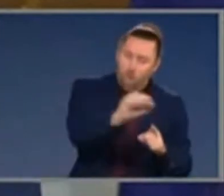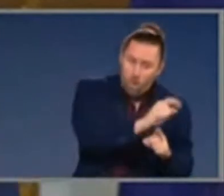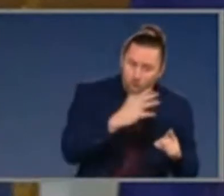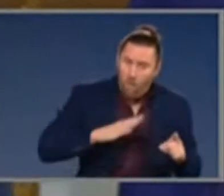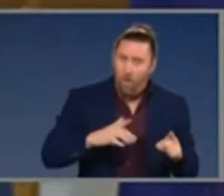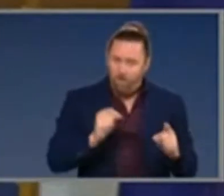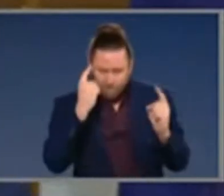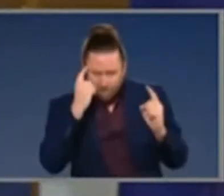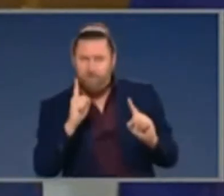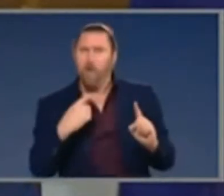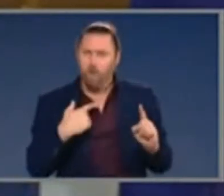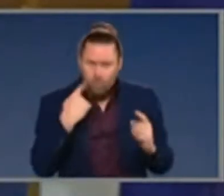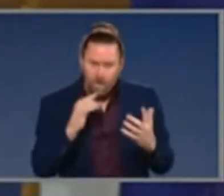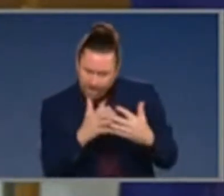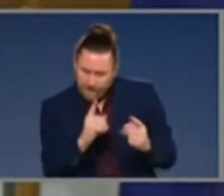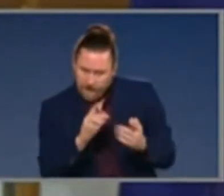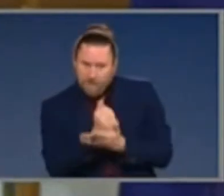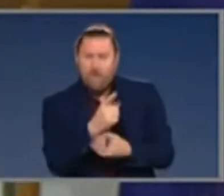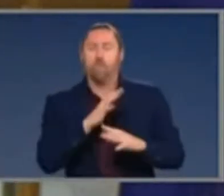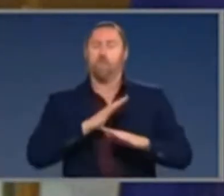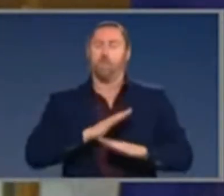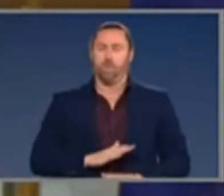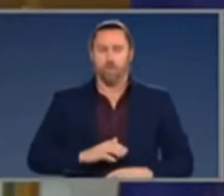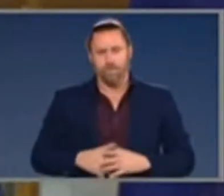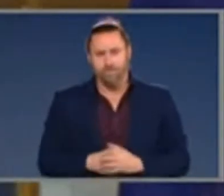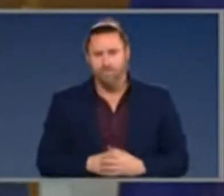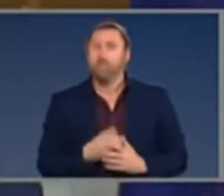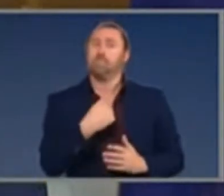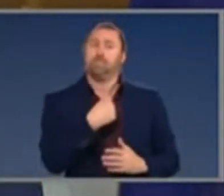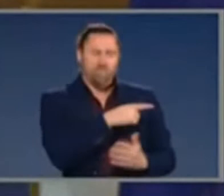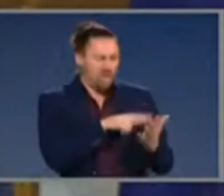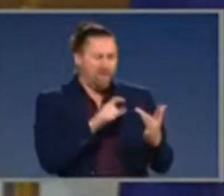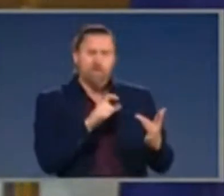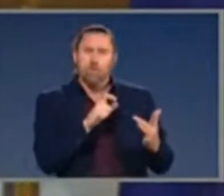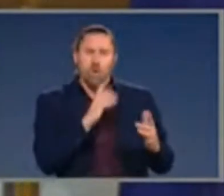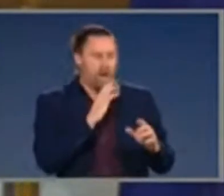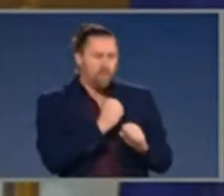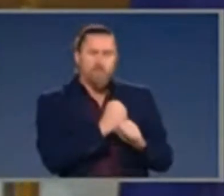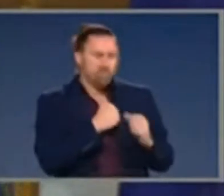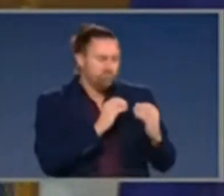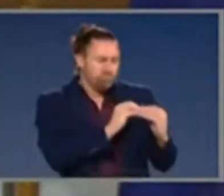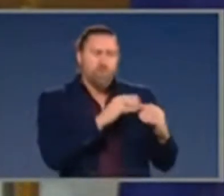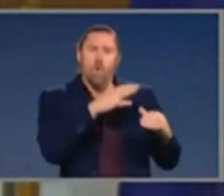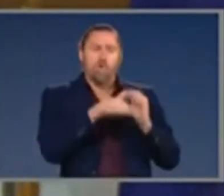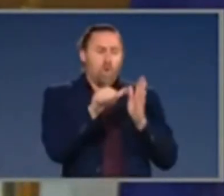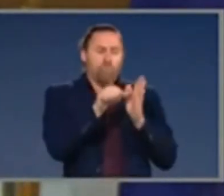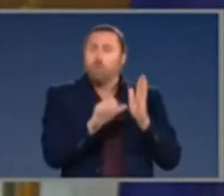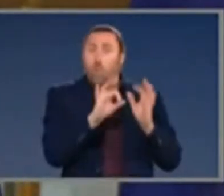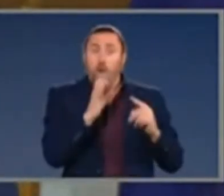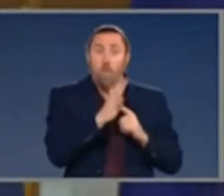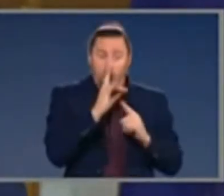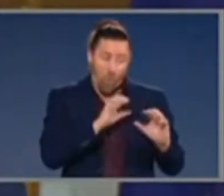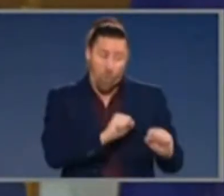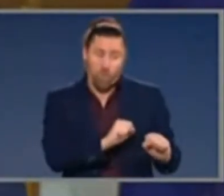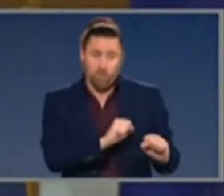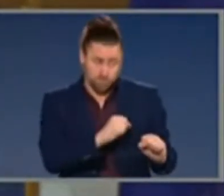concerns. I've been in discussion with the Victorian authorities about elective surgery. I first discussed it with a senior official